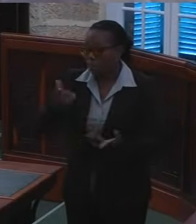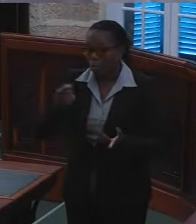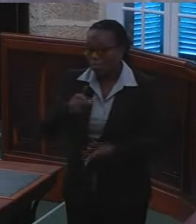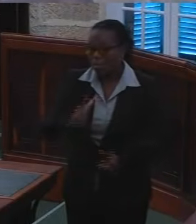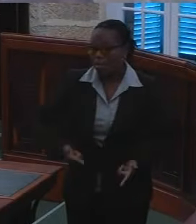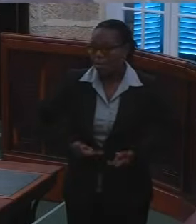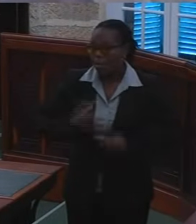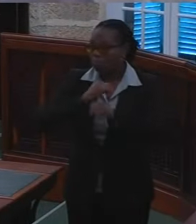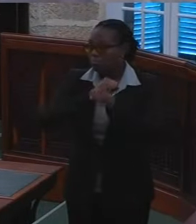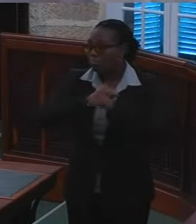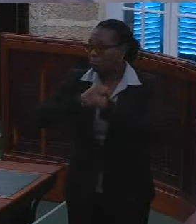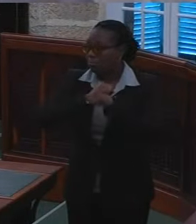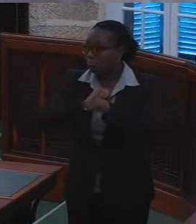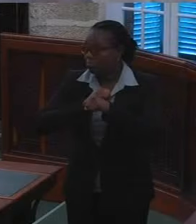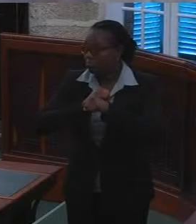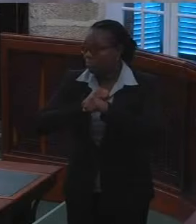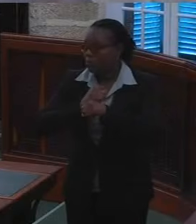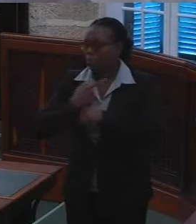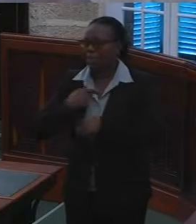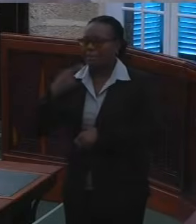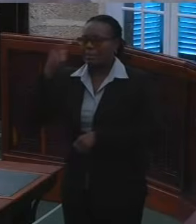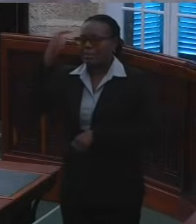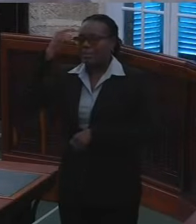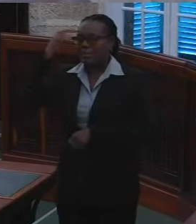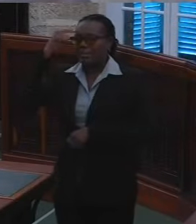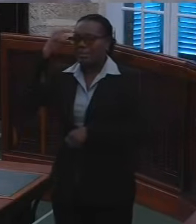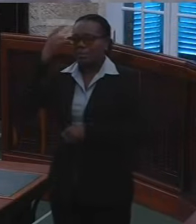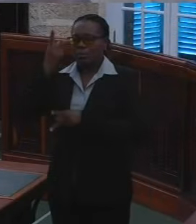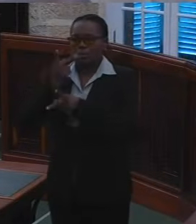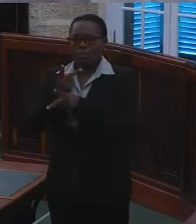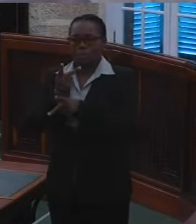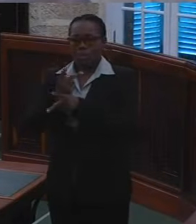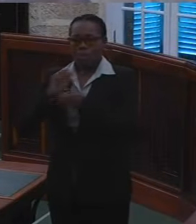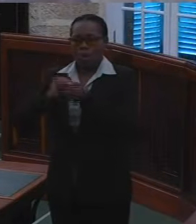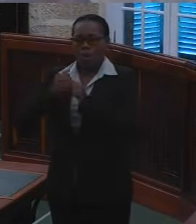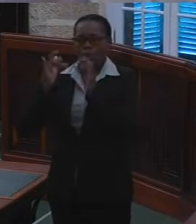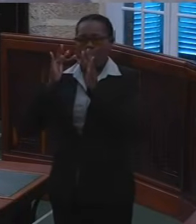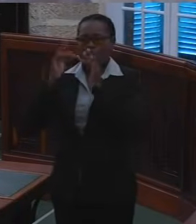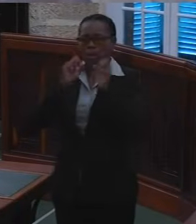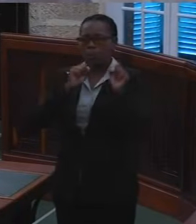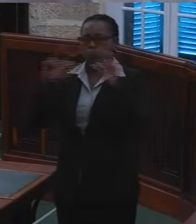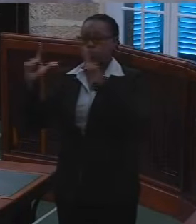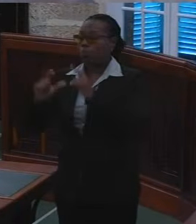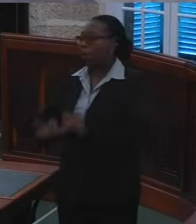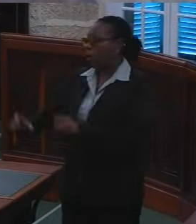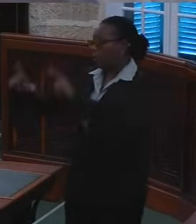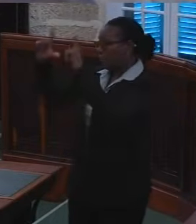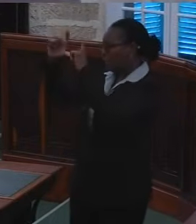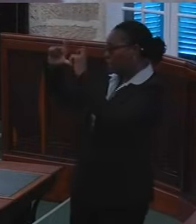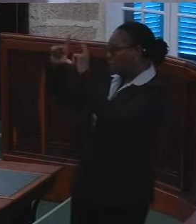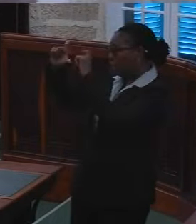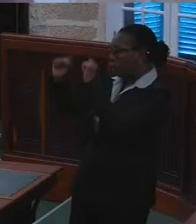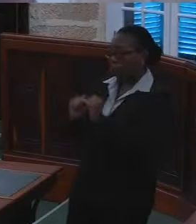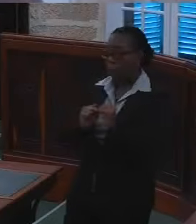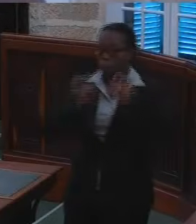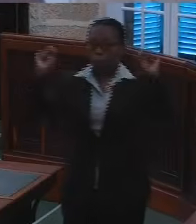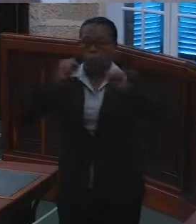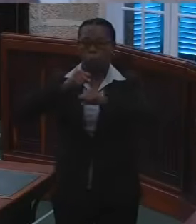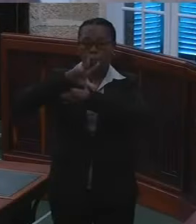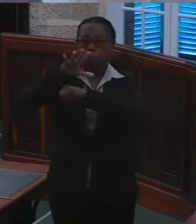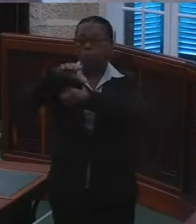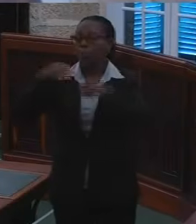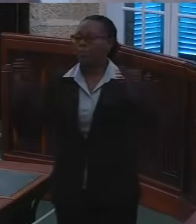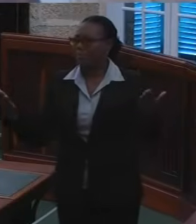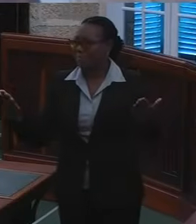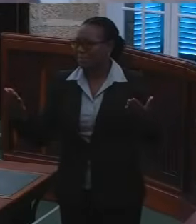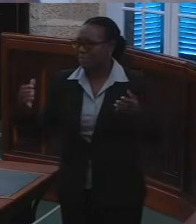that. So we have to be mindful and careful how we go on our social media and take pictures and send it out there, because in an effort to do